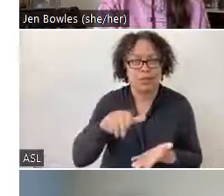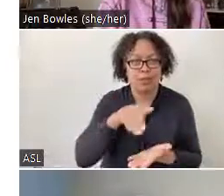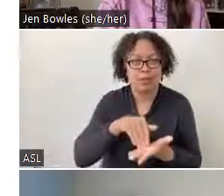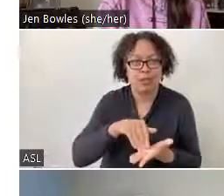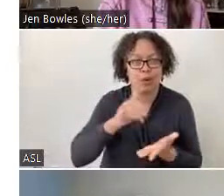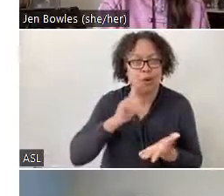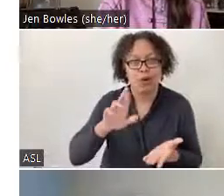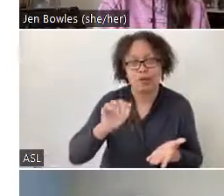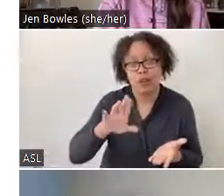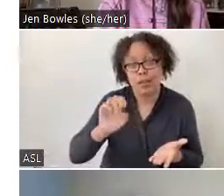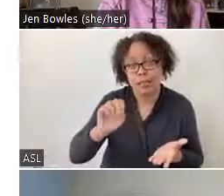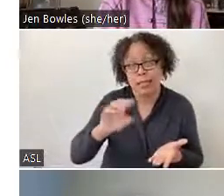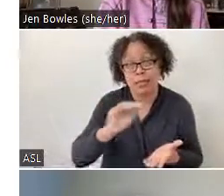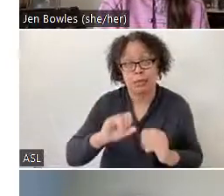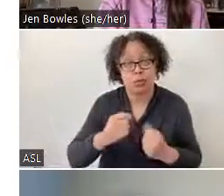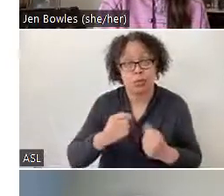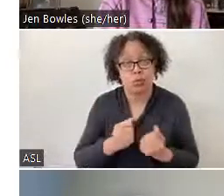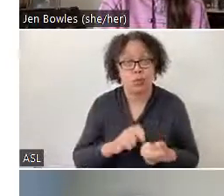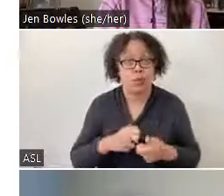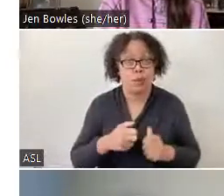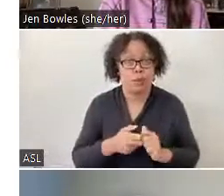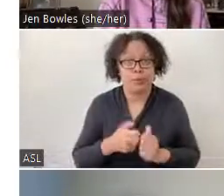and Social Problems. Thank you, Ron.